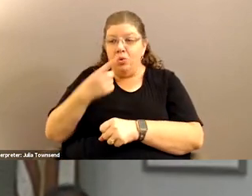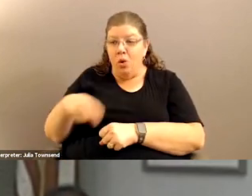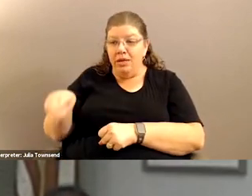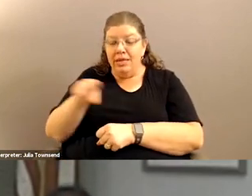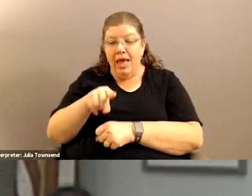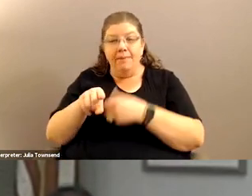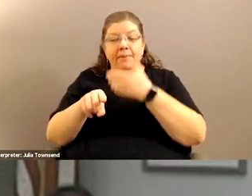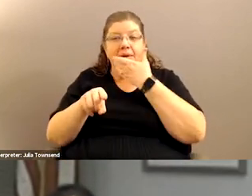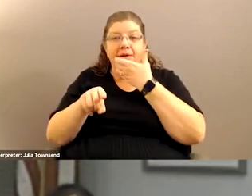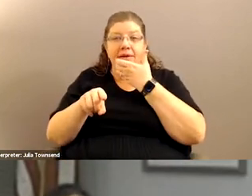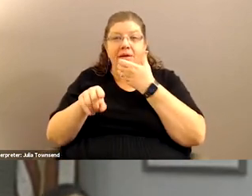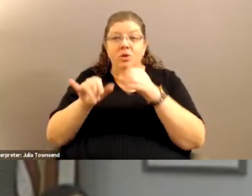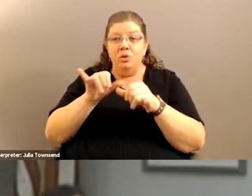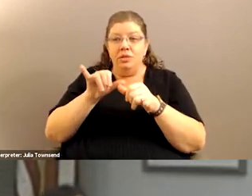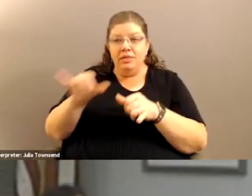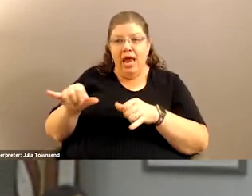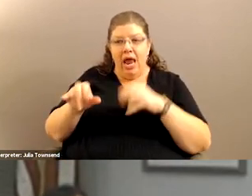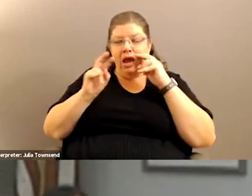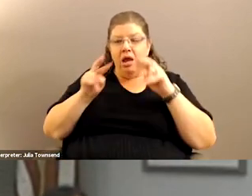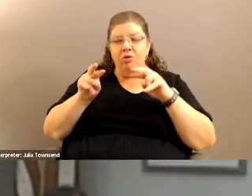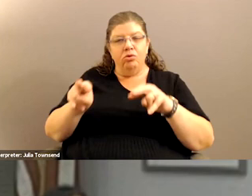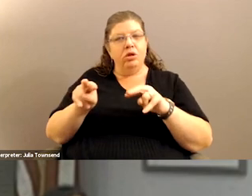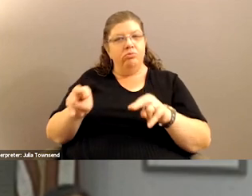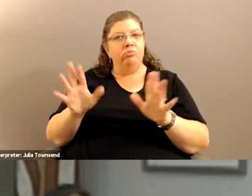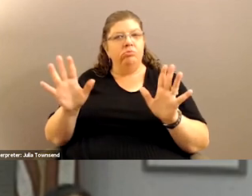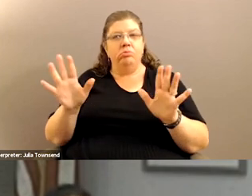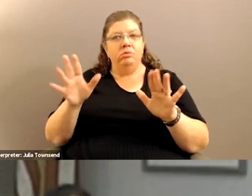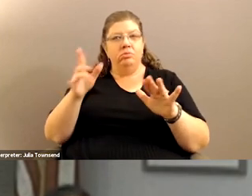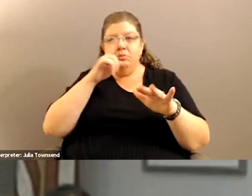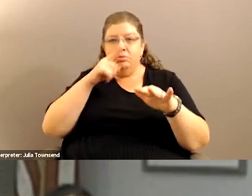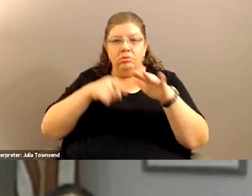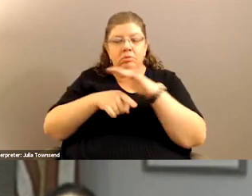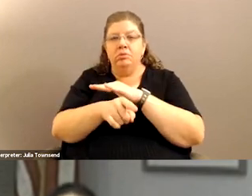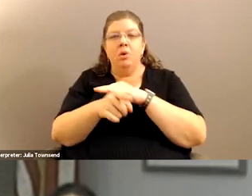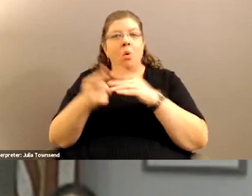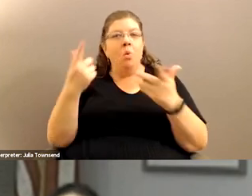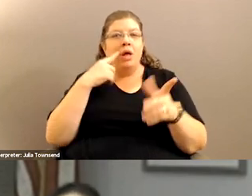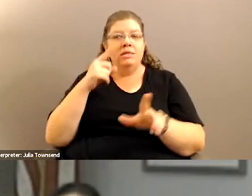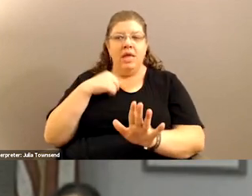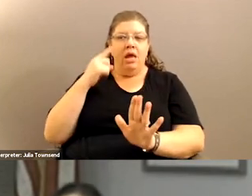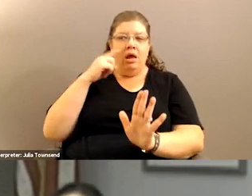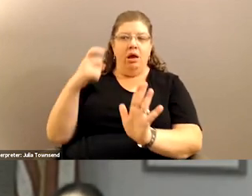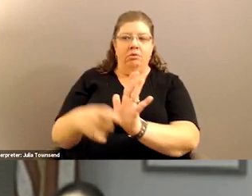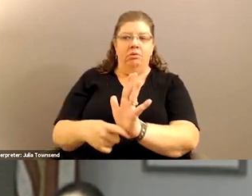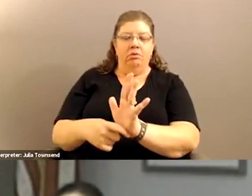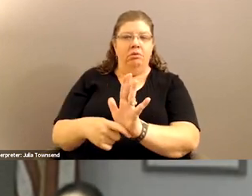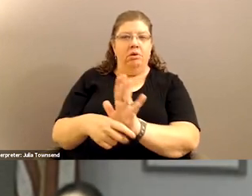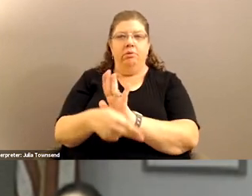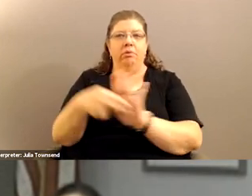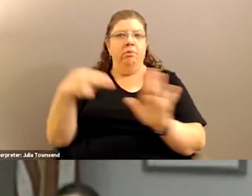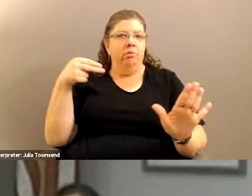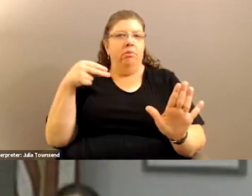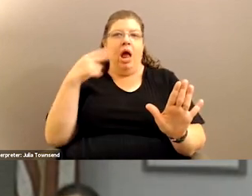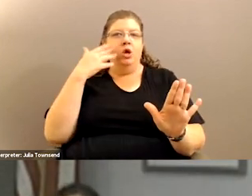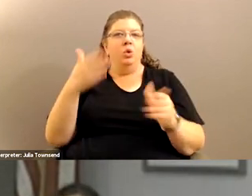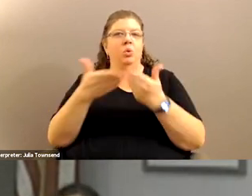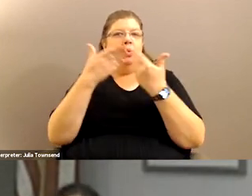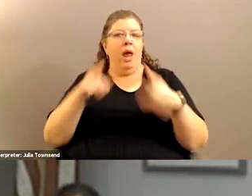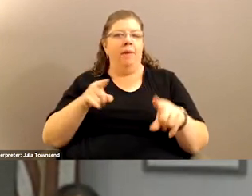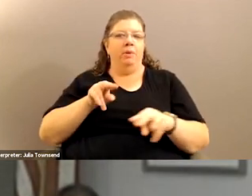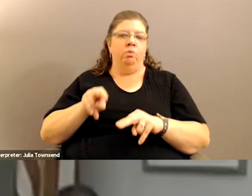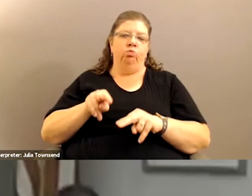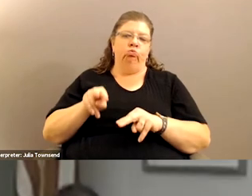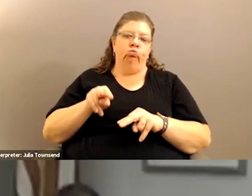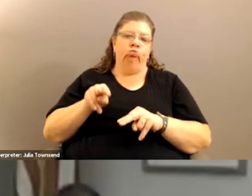beyond you know under that radar um because once they got singled out i knew what was going to happen i've